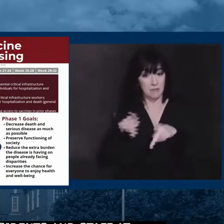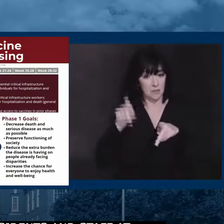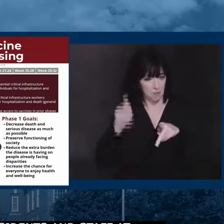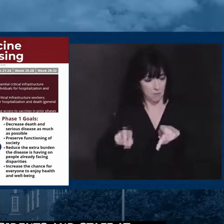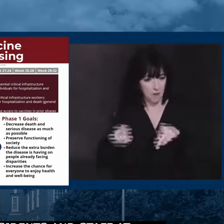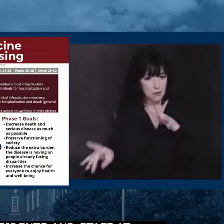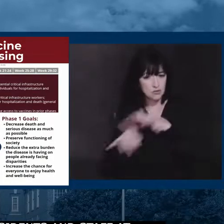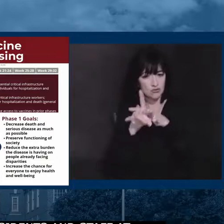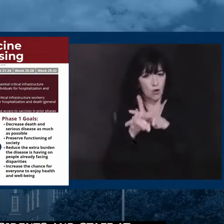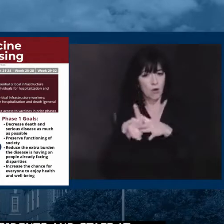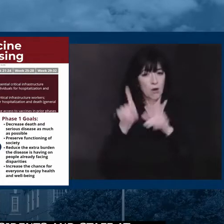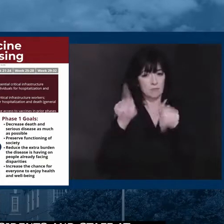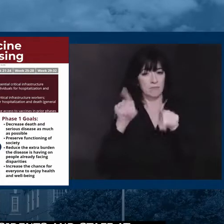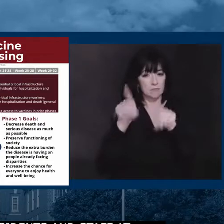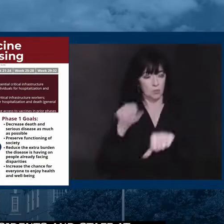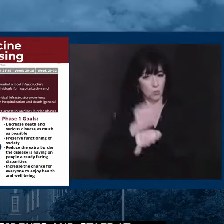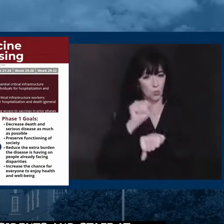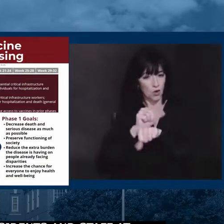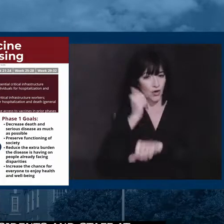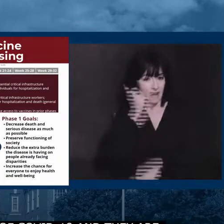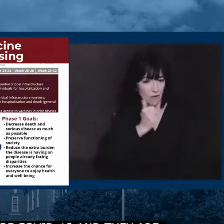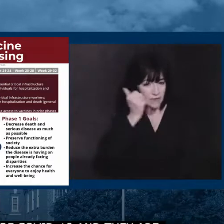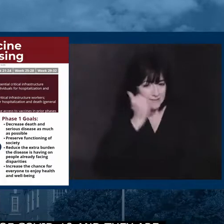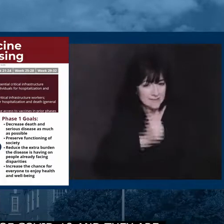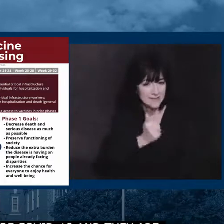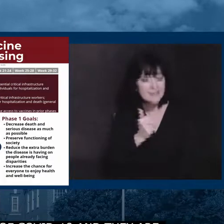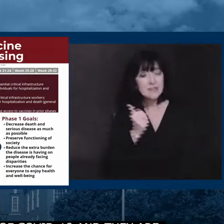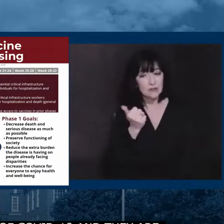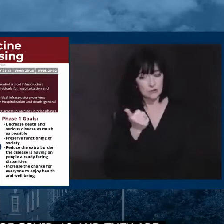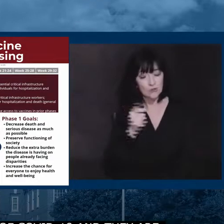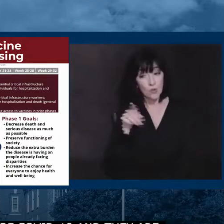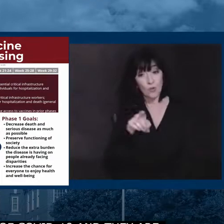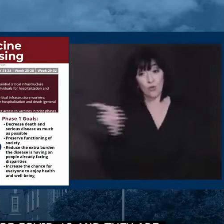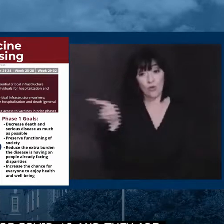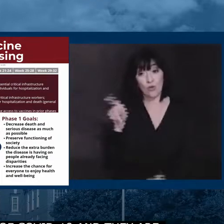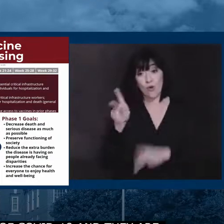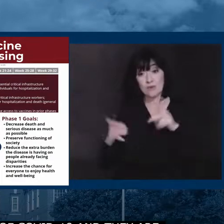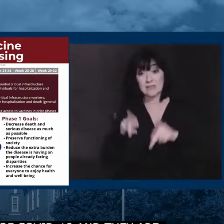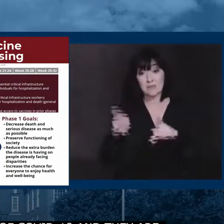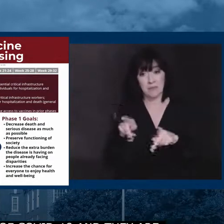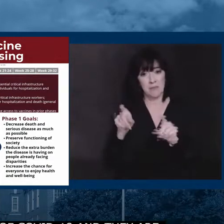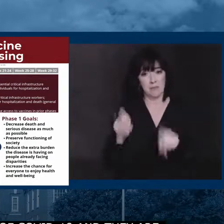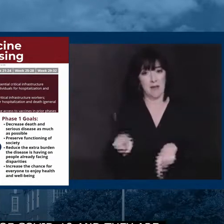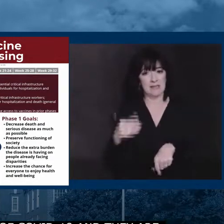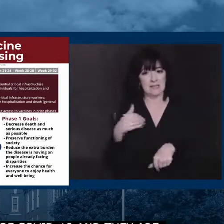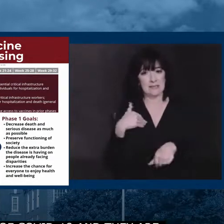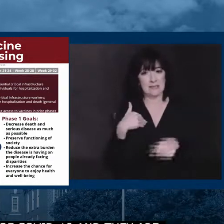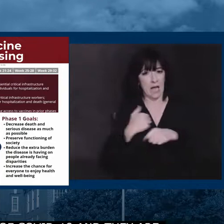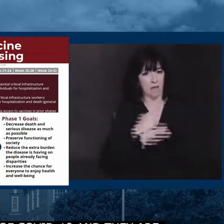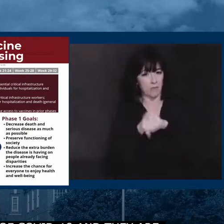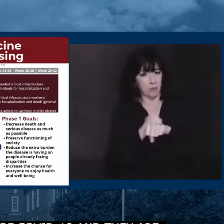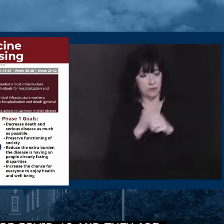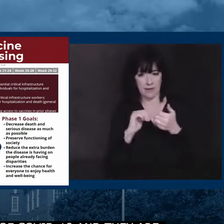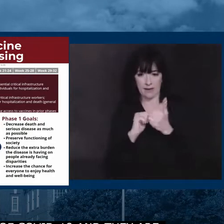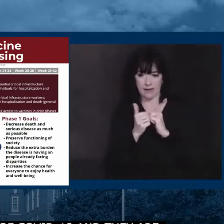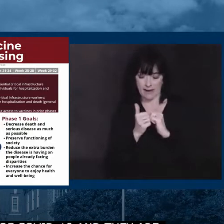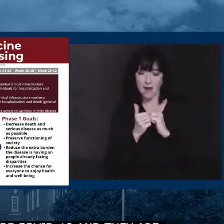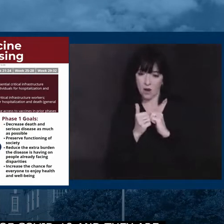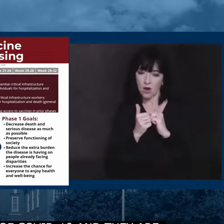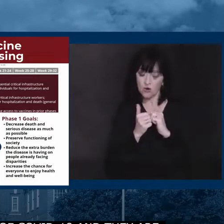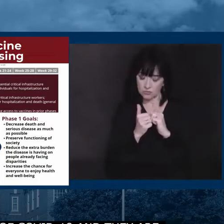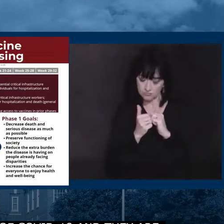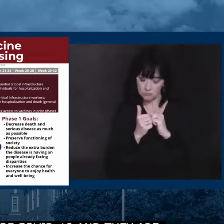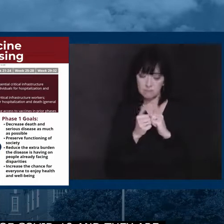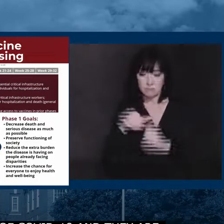some this week even. So these were decisions that were made based on that federal ACIP